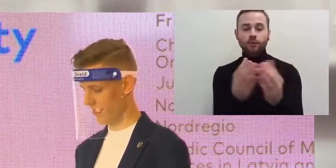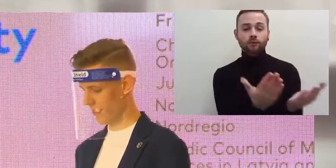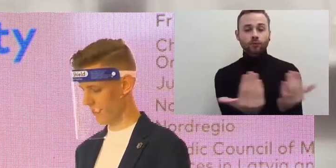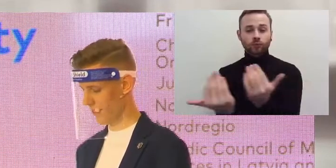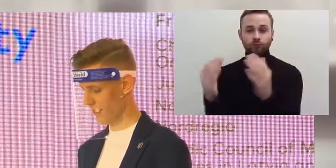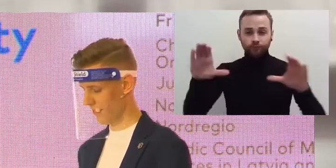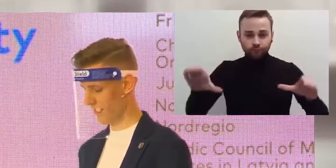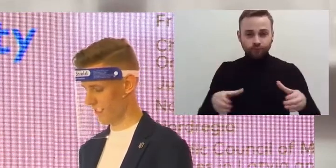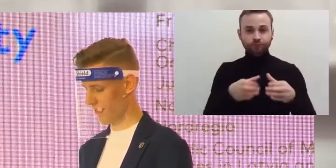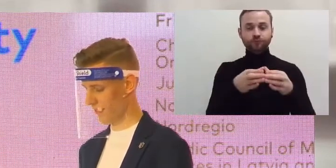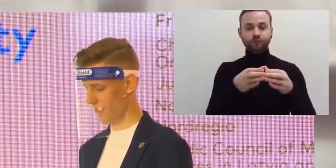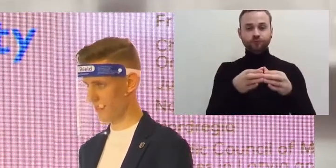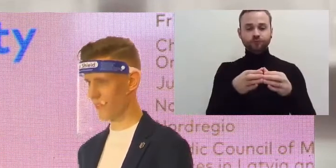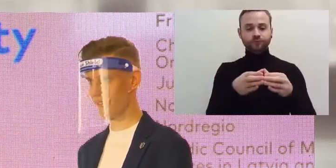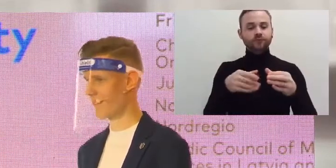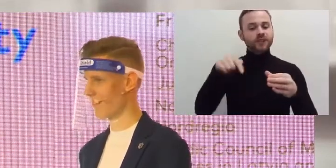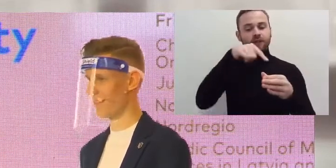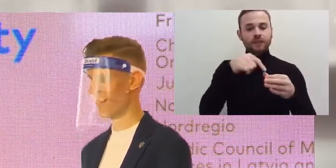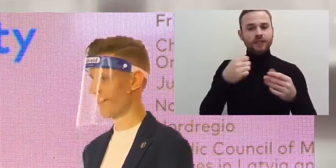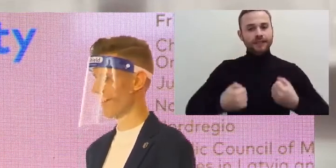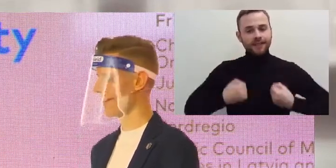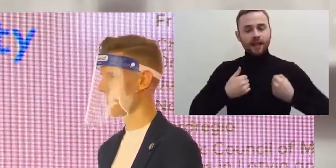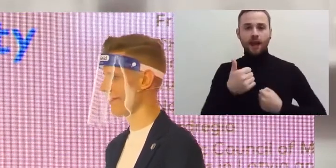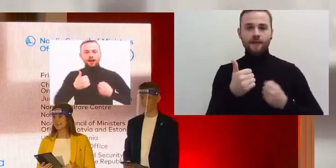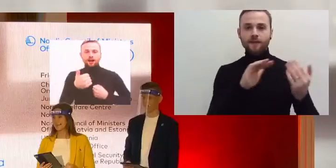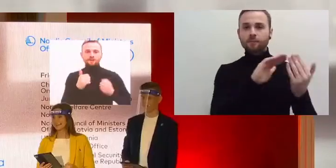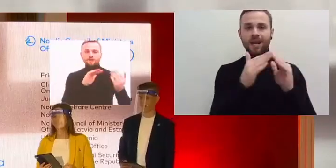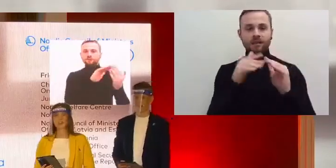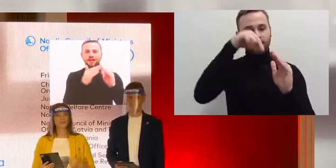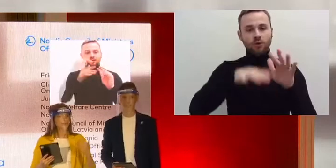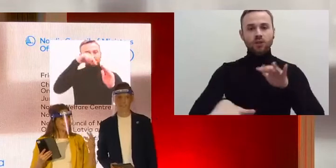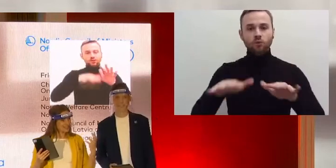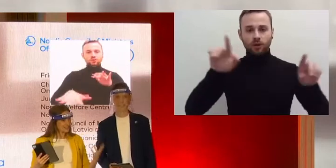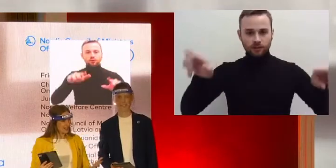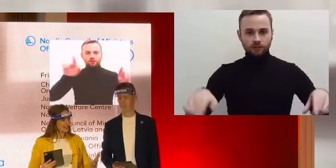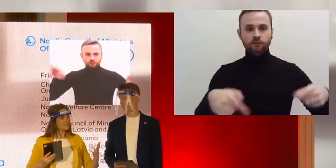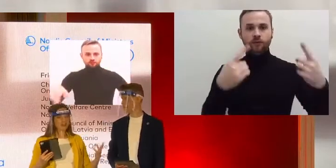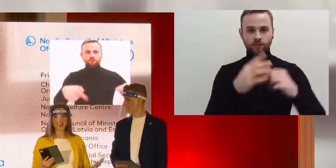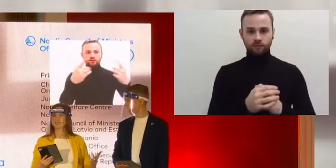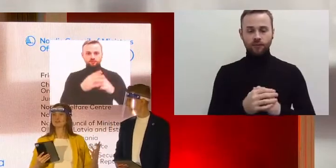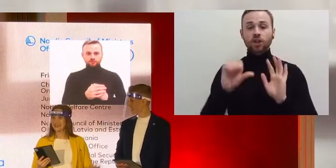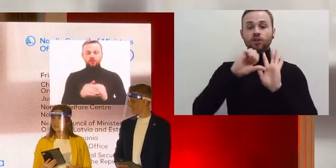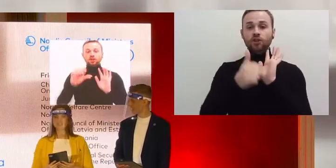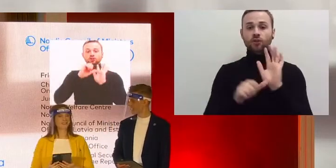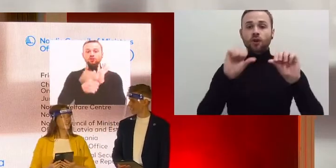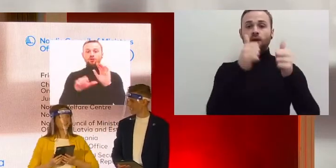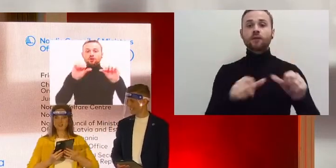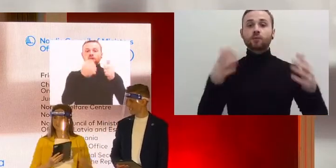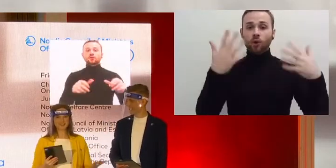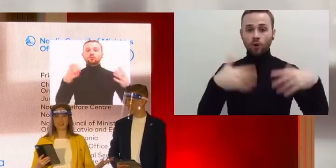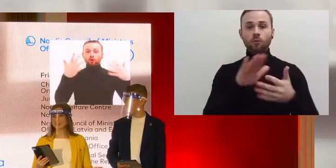And 16 prototypes were already created by these young creative brains.